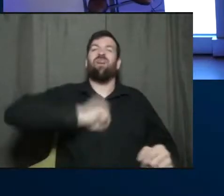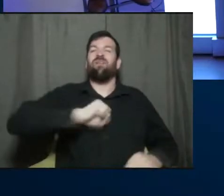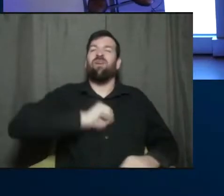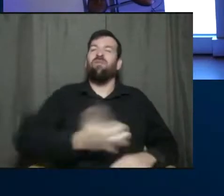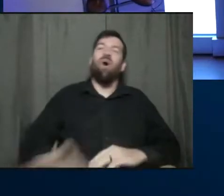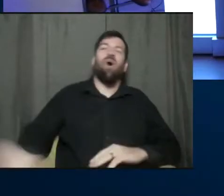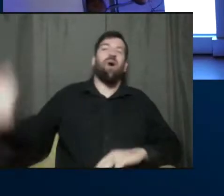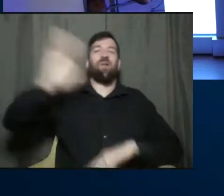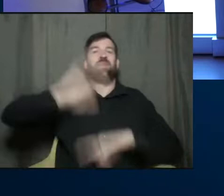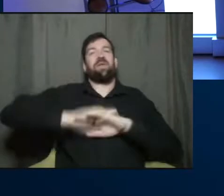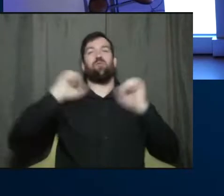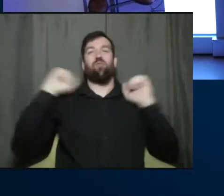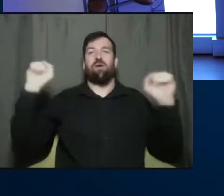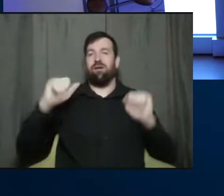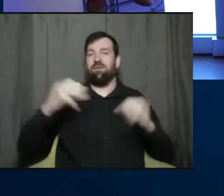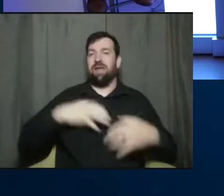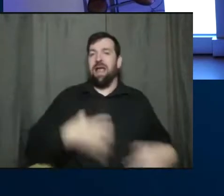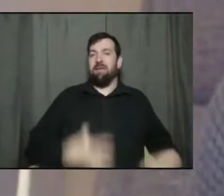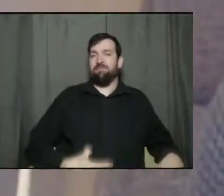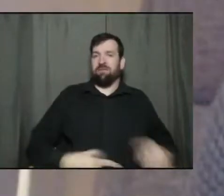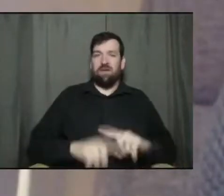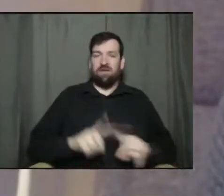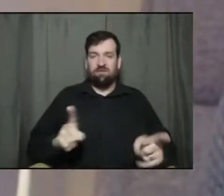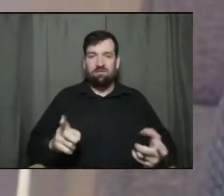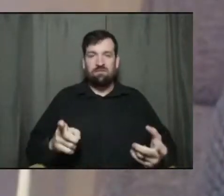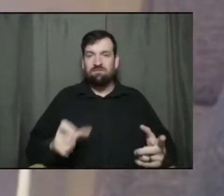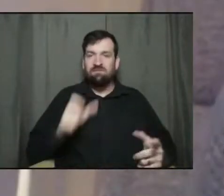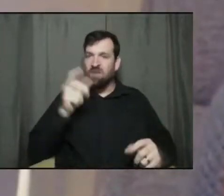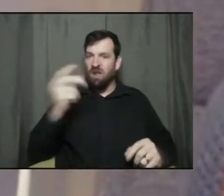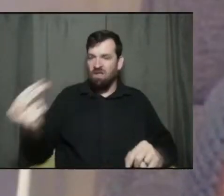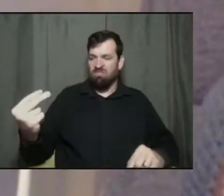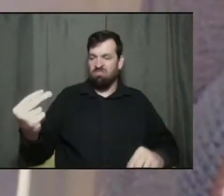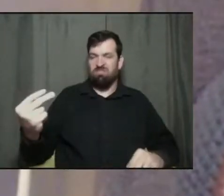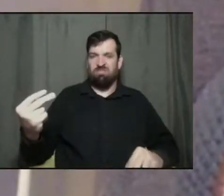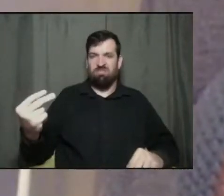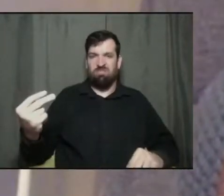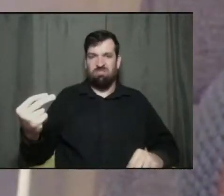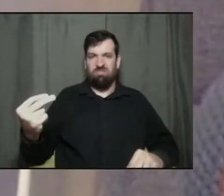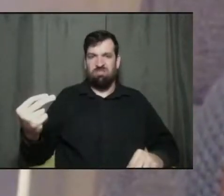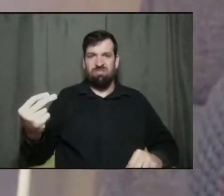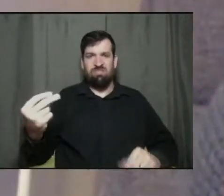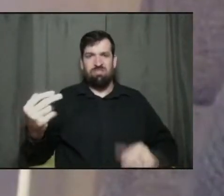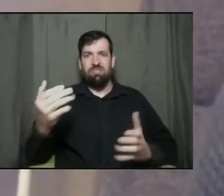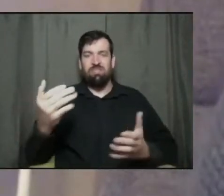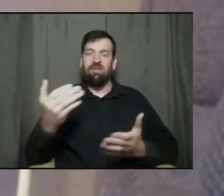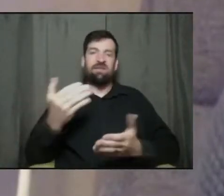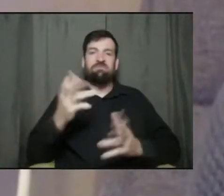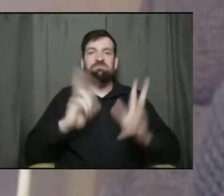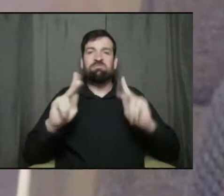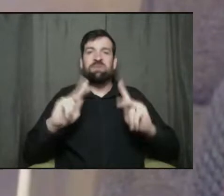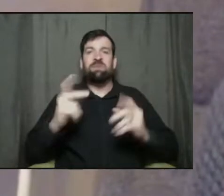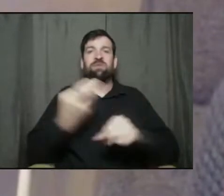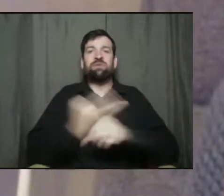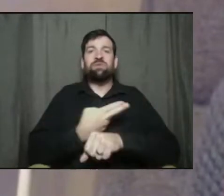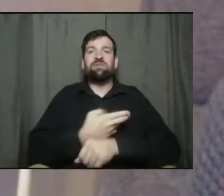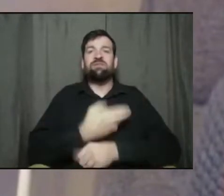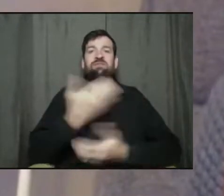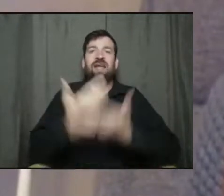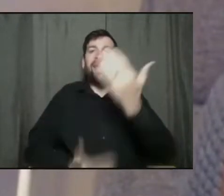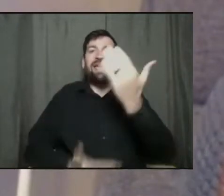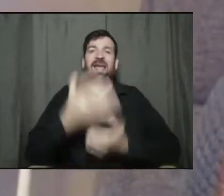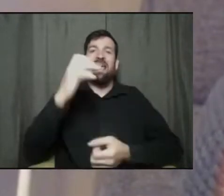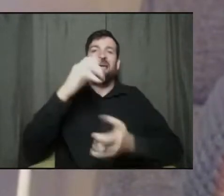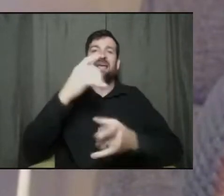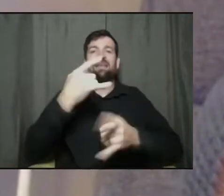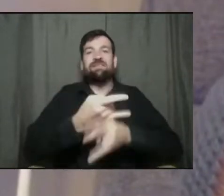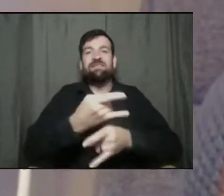But no, it's great. I don't get the weird looks and people pulling out hand sanitizer when I'm at the movies or at the grocery store of